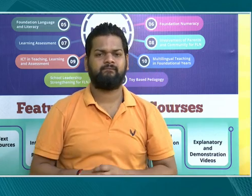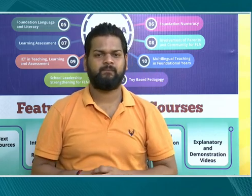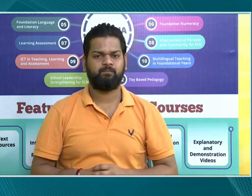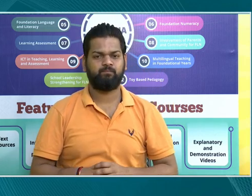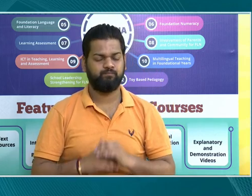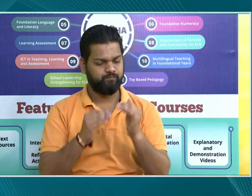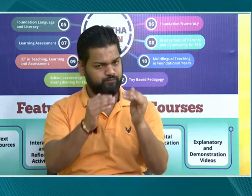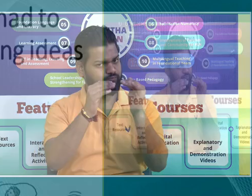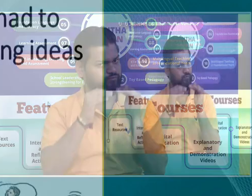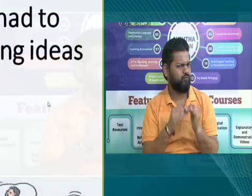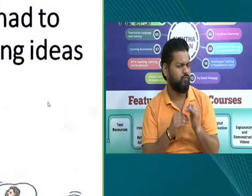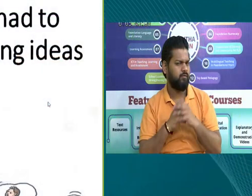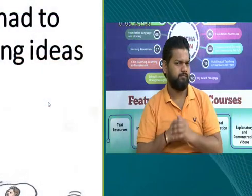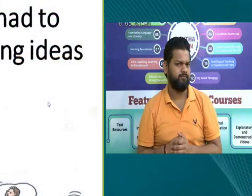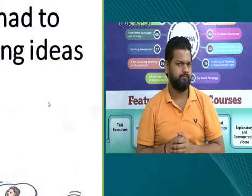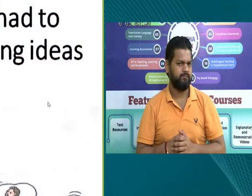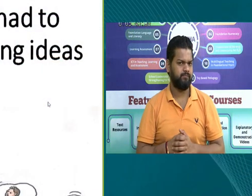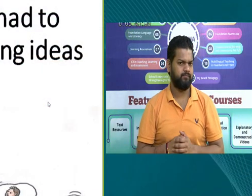after that,